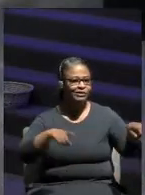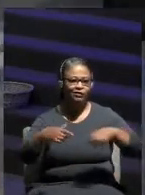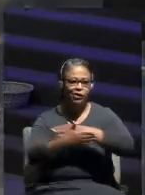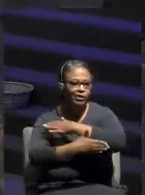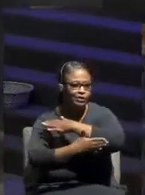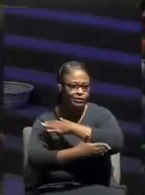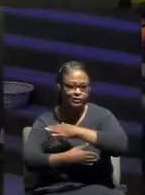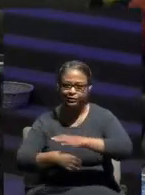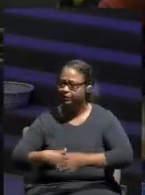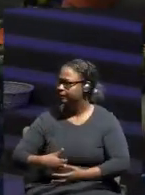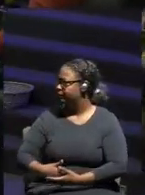We'll ask your children. Let's see.